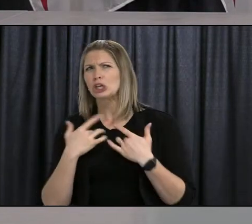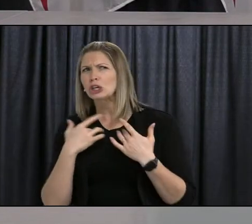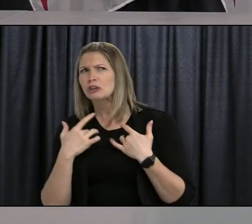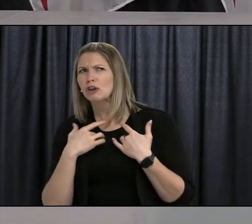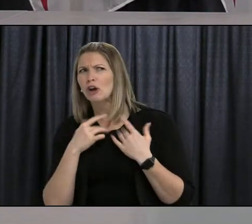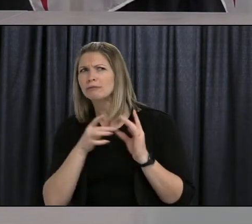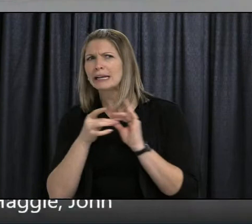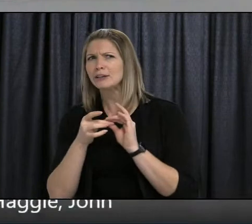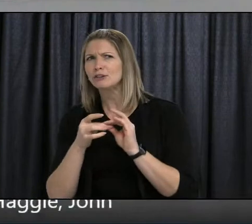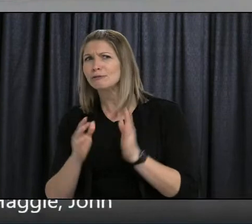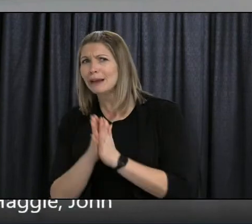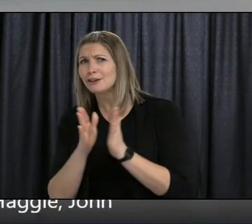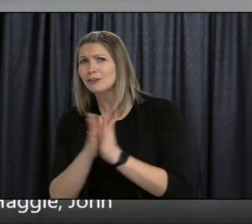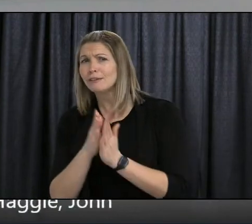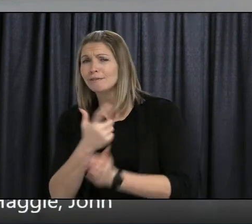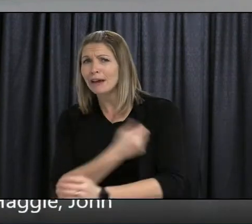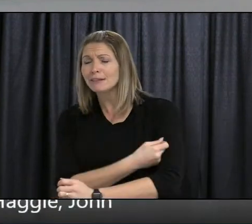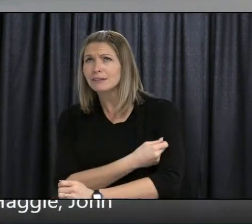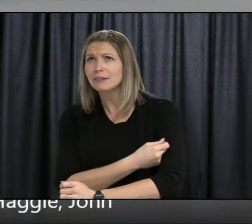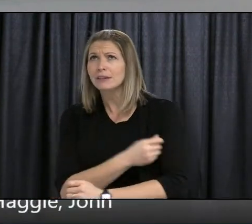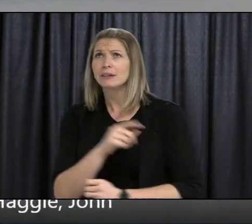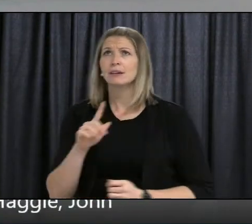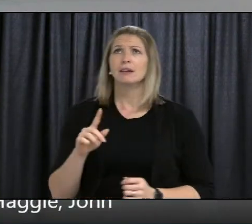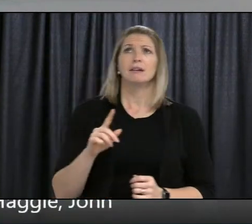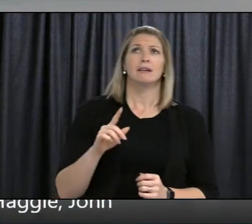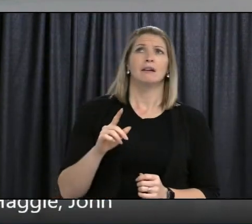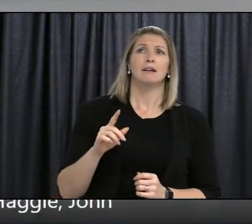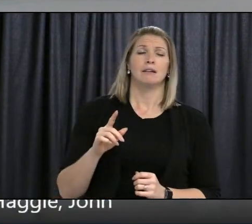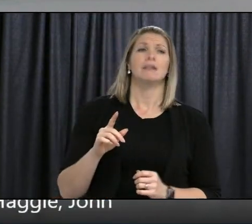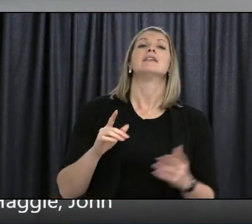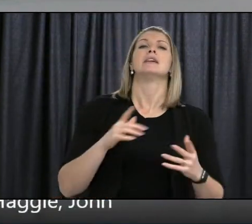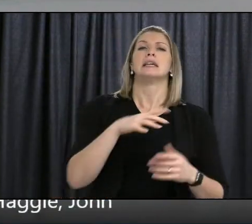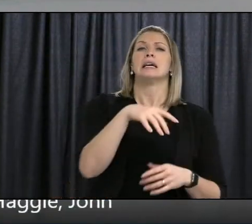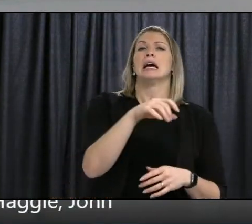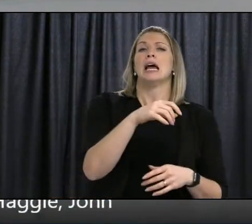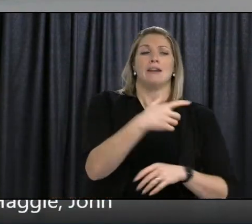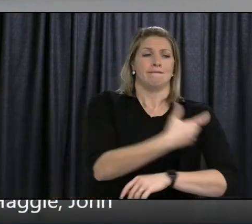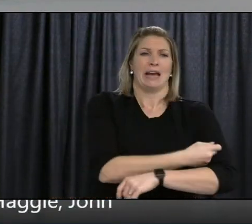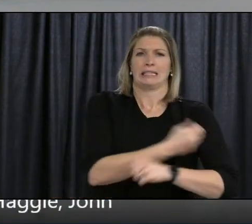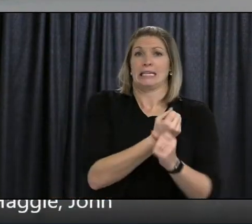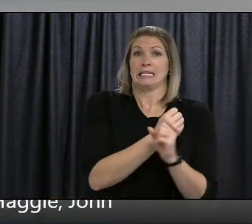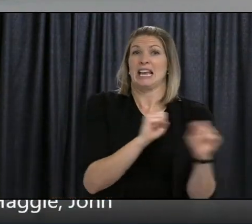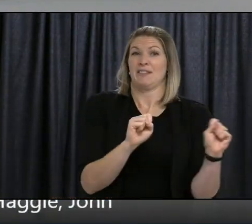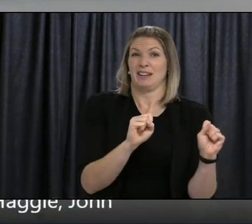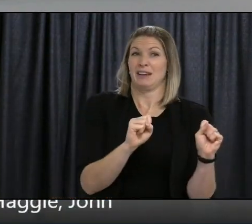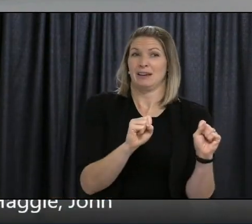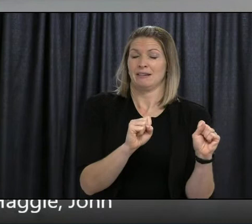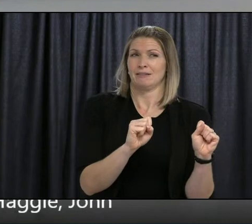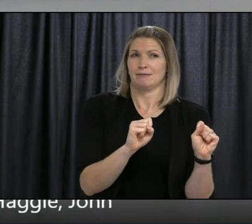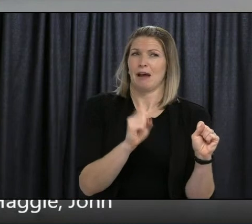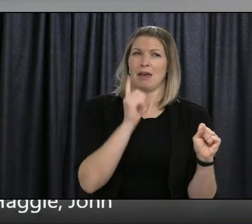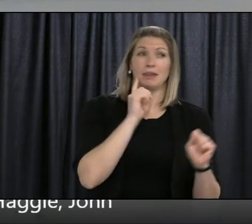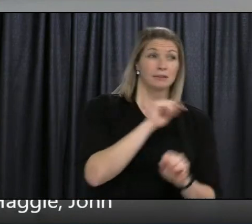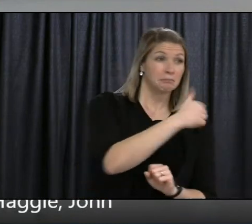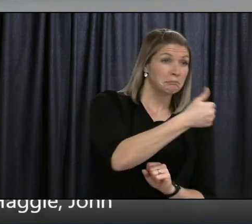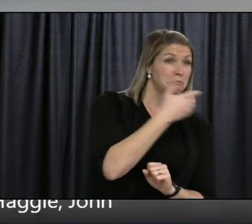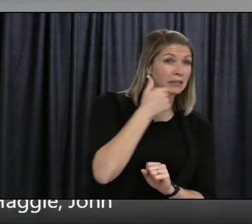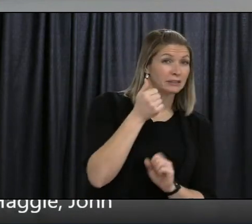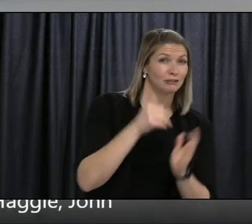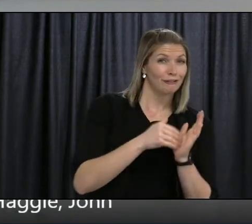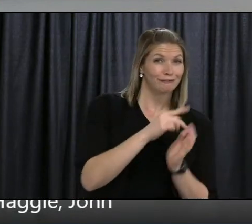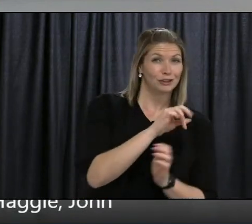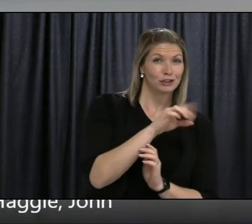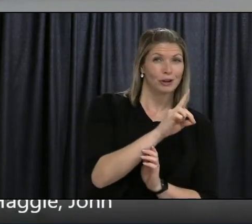From the point of view of vaccine safety, I think Dr. Fitzgerald would be eminently able to testify to that. I think